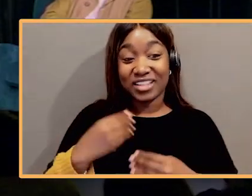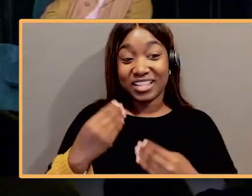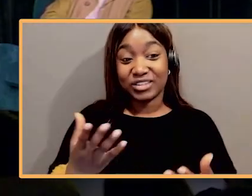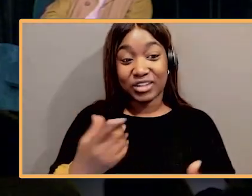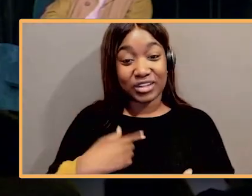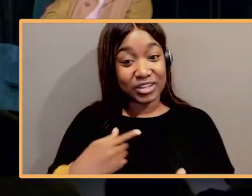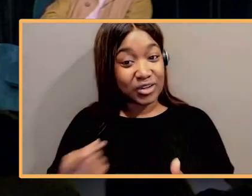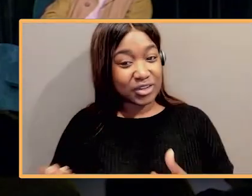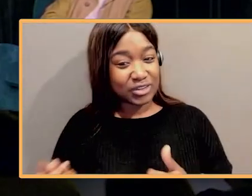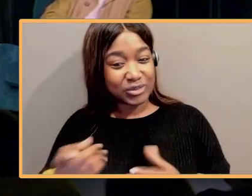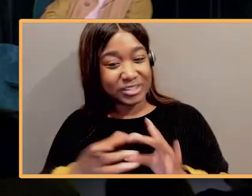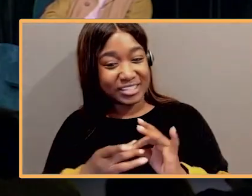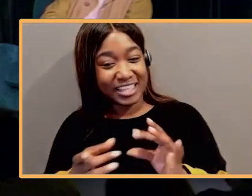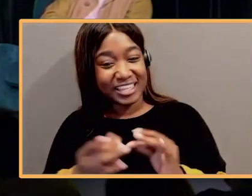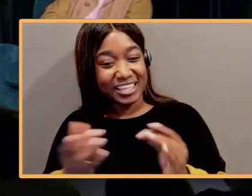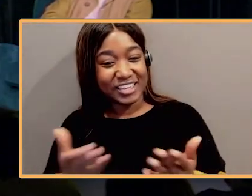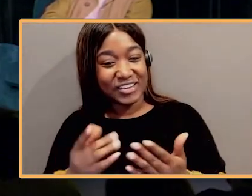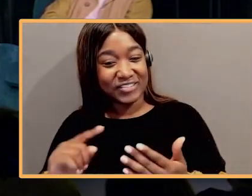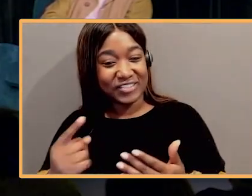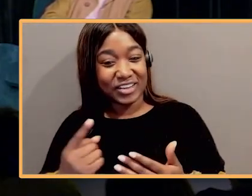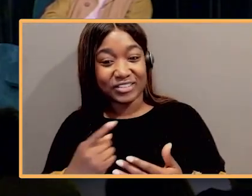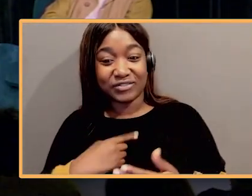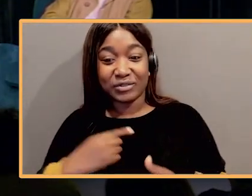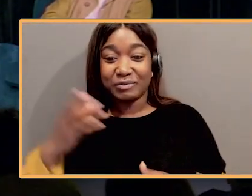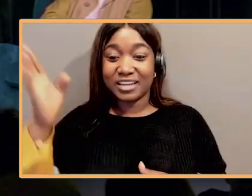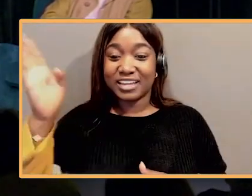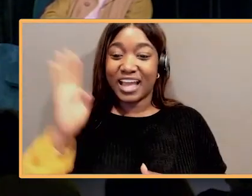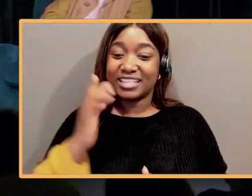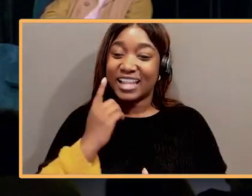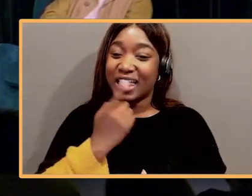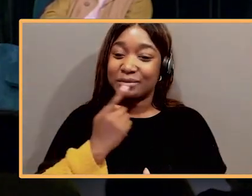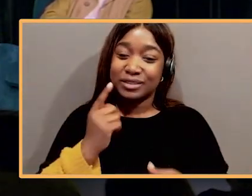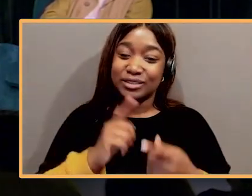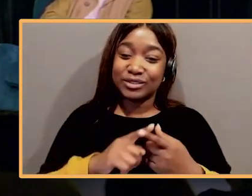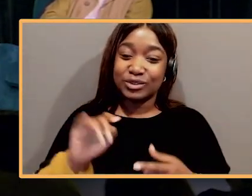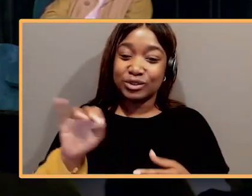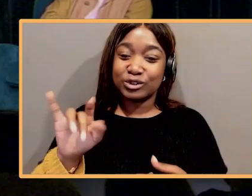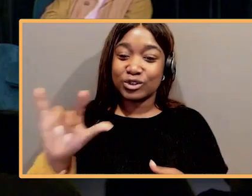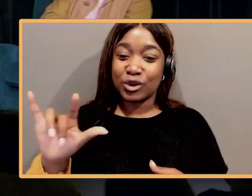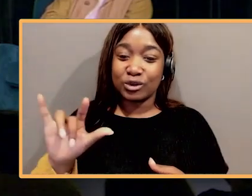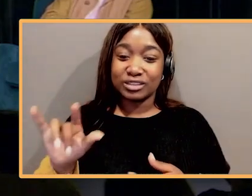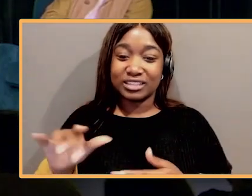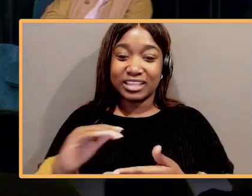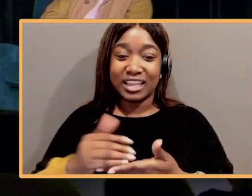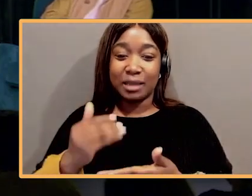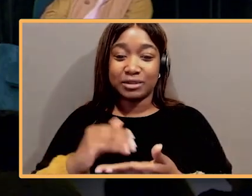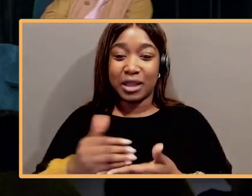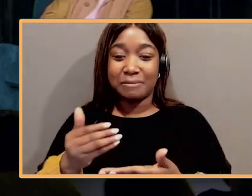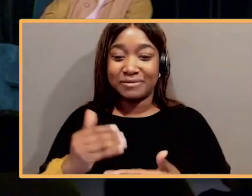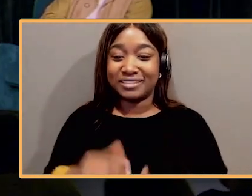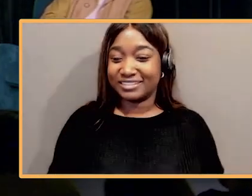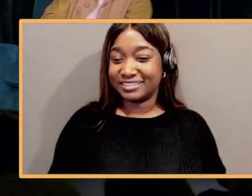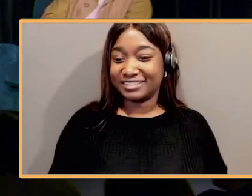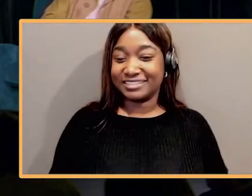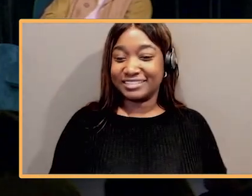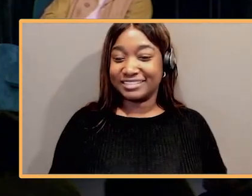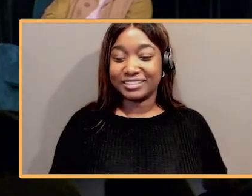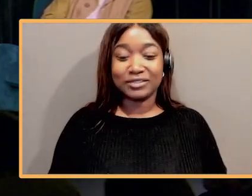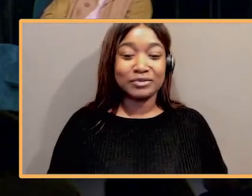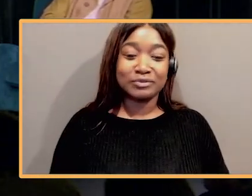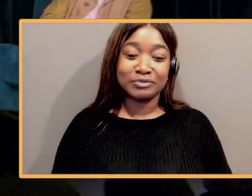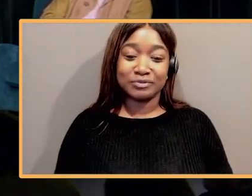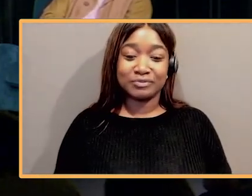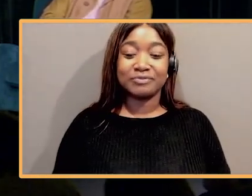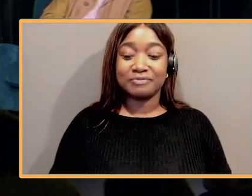Yes, manifest. You from said it God's here. lips to Joel's Pen. laptop. Yes. Laptop.